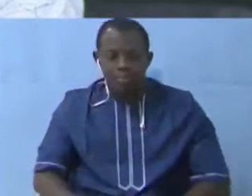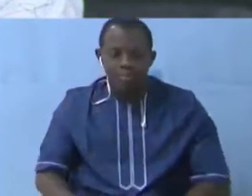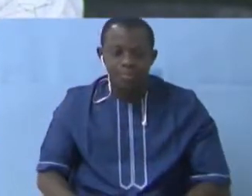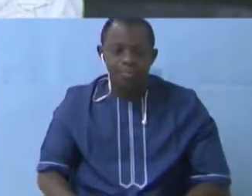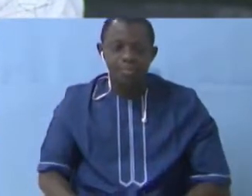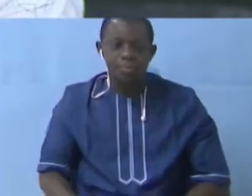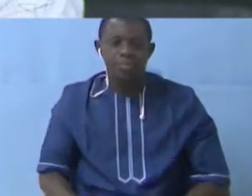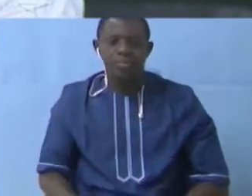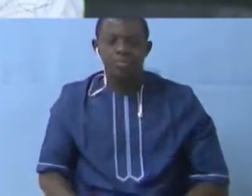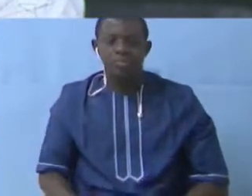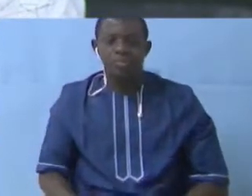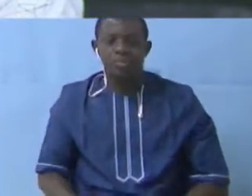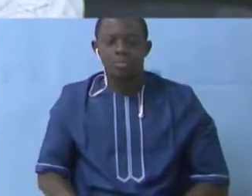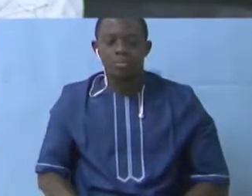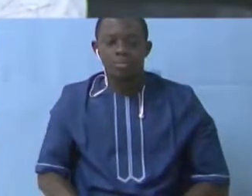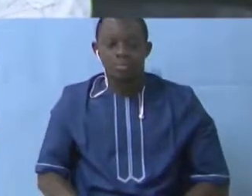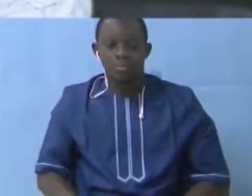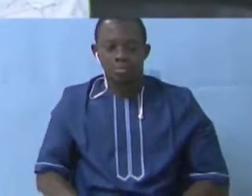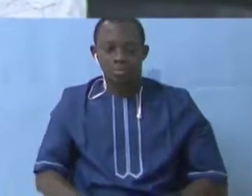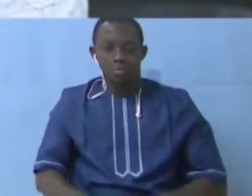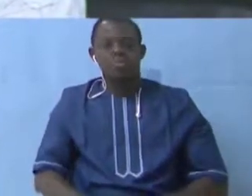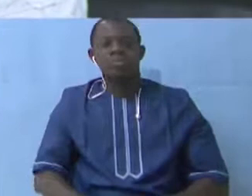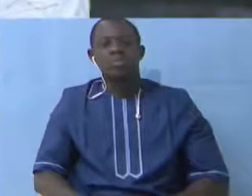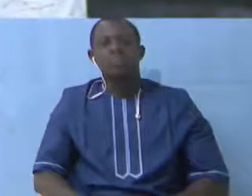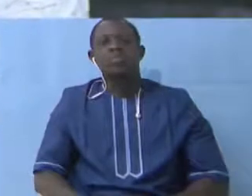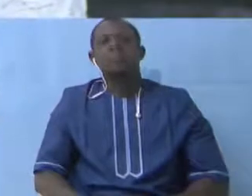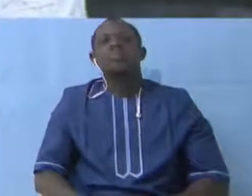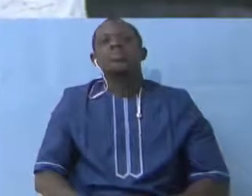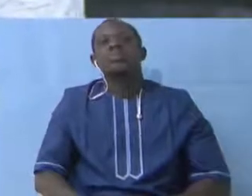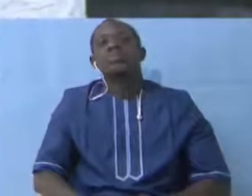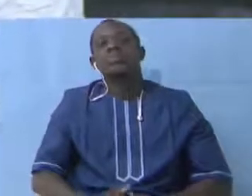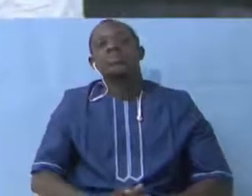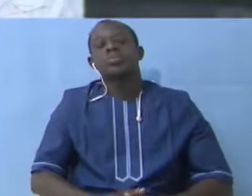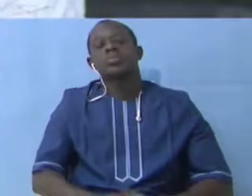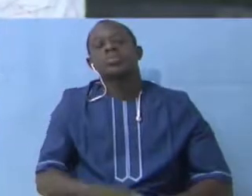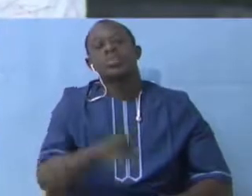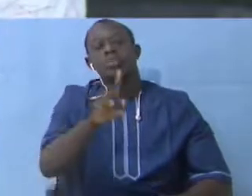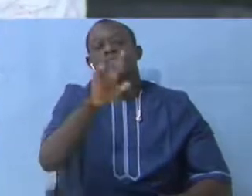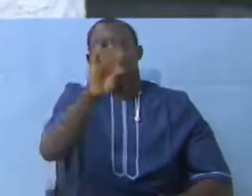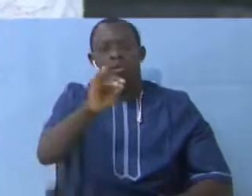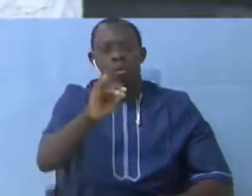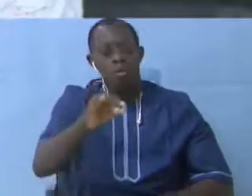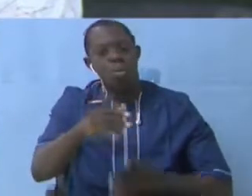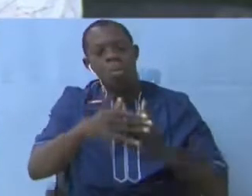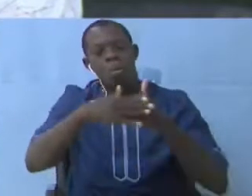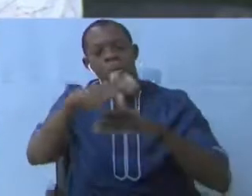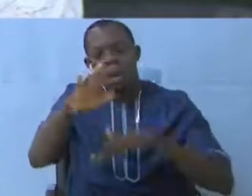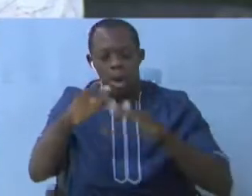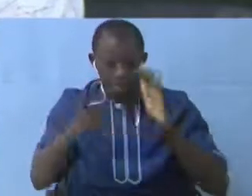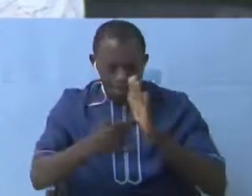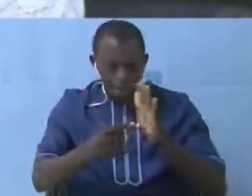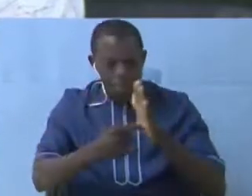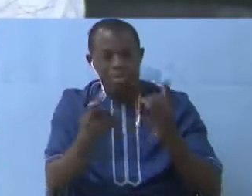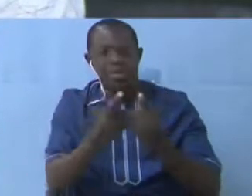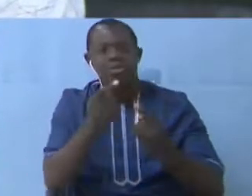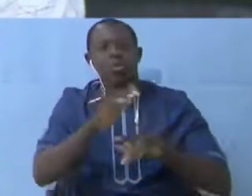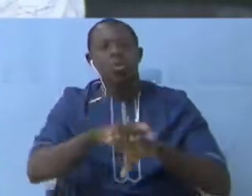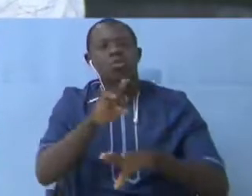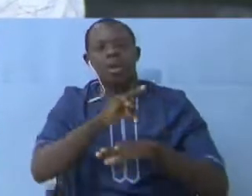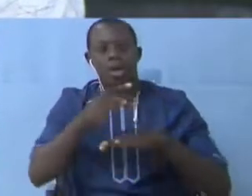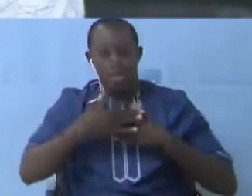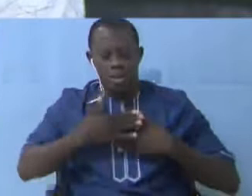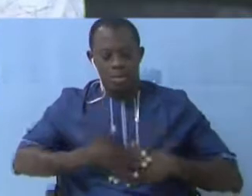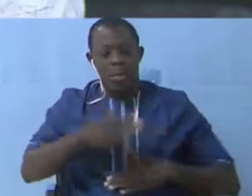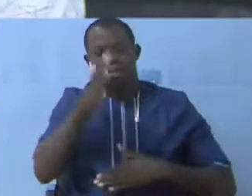done excellent work on human rights, but most specifically on freedom of expression. am na liggéey yu bari yoo xam ne def nga ko